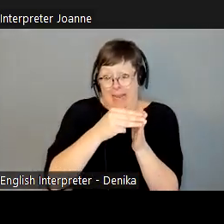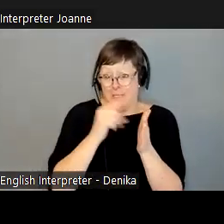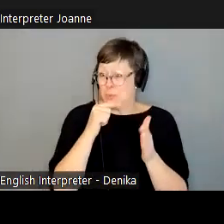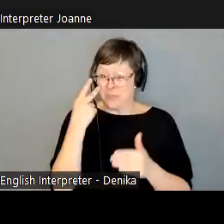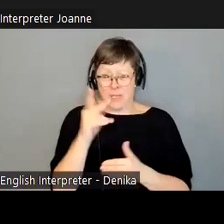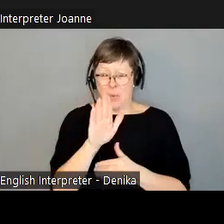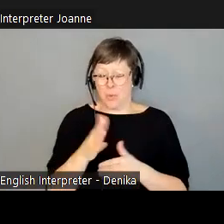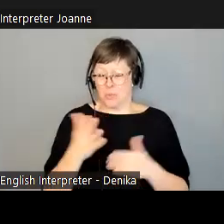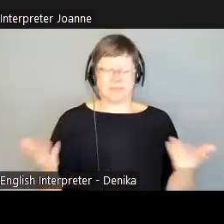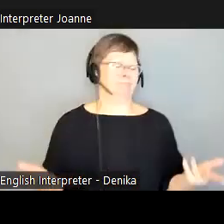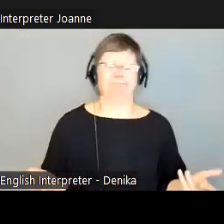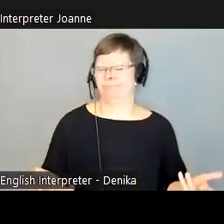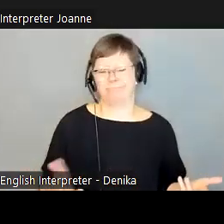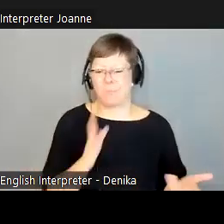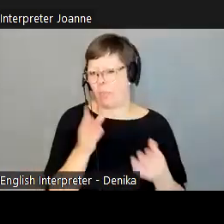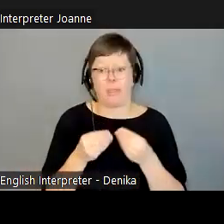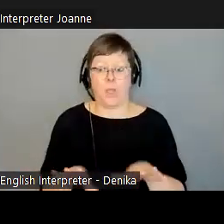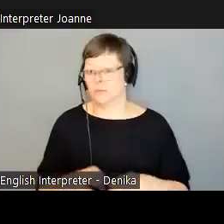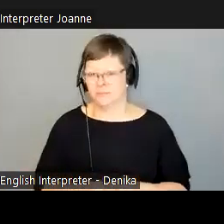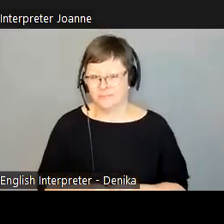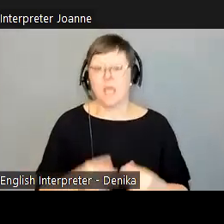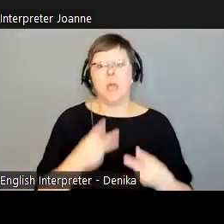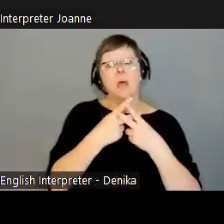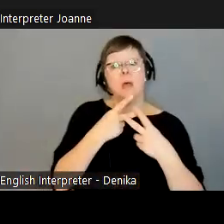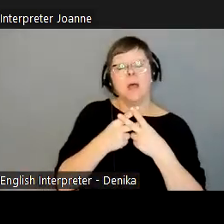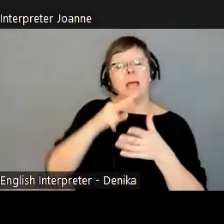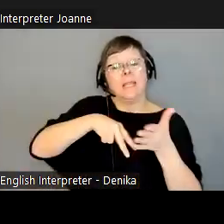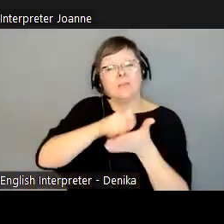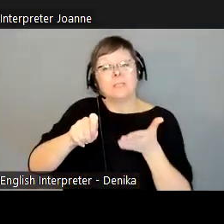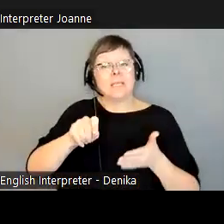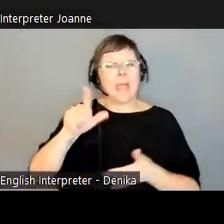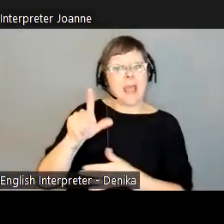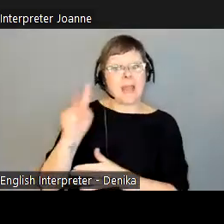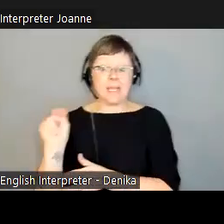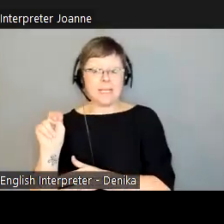search hashtag literacy ON, maybe there's